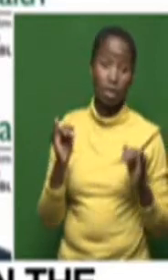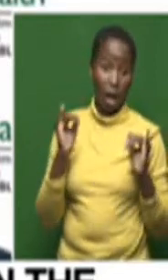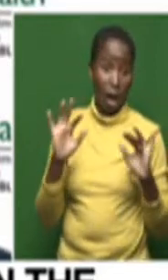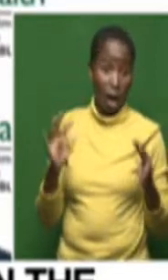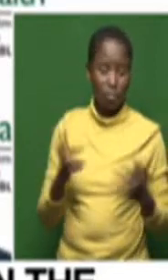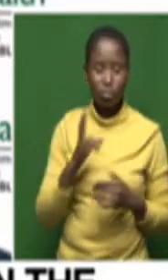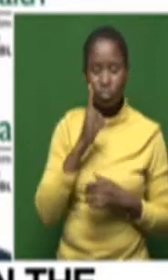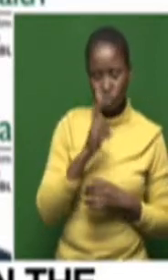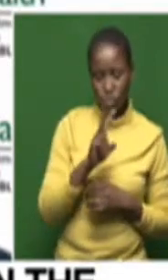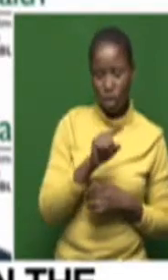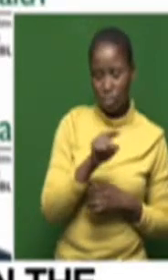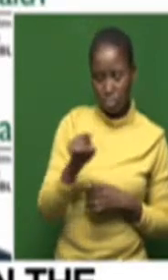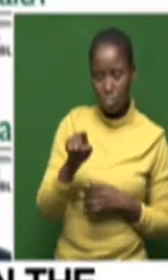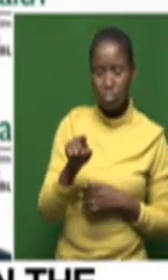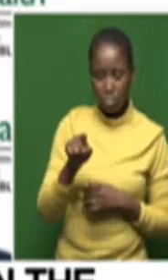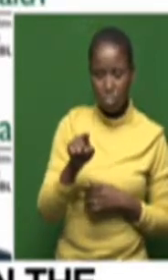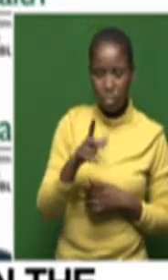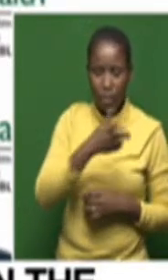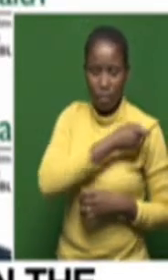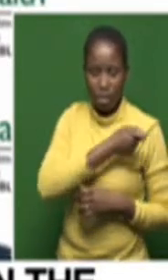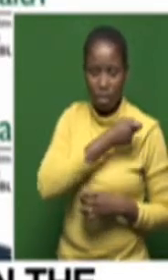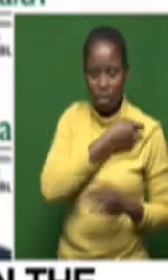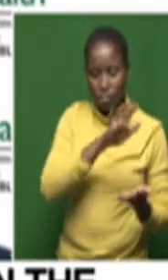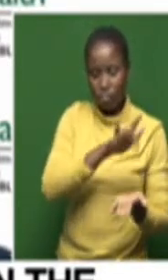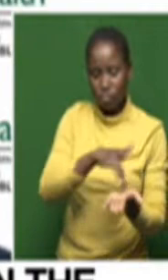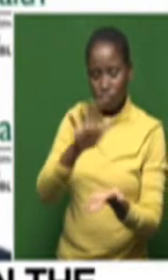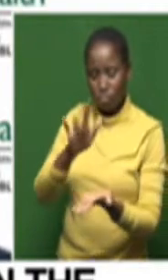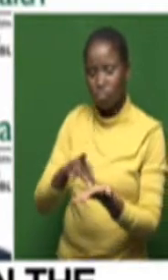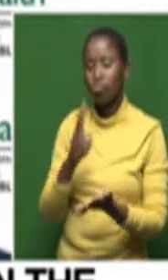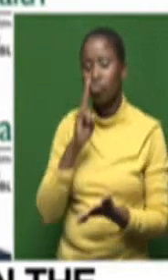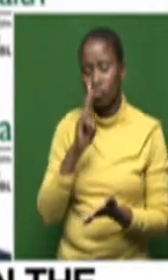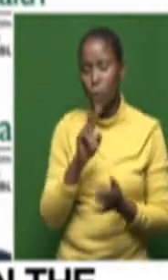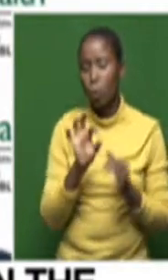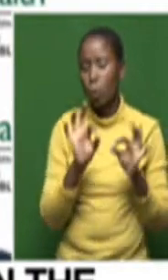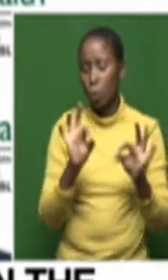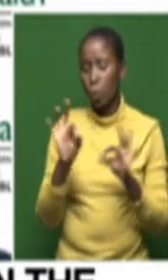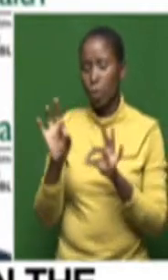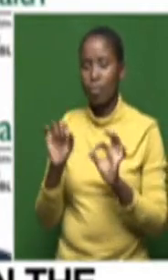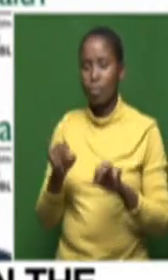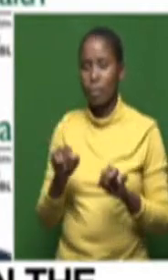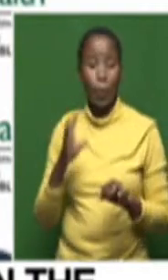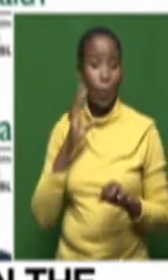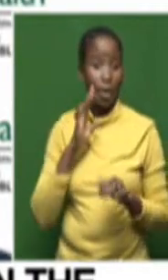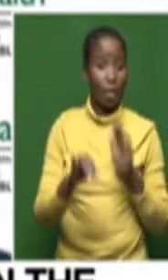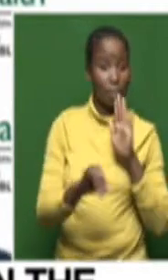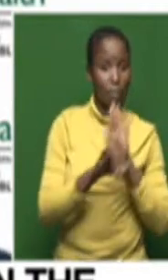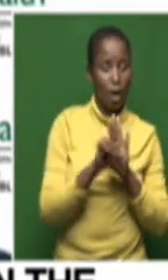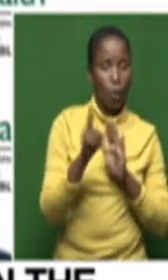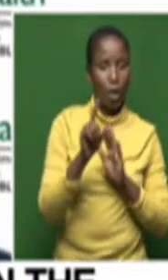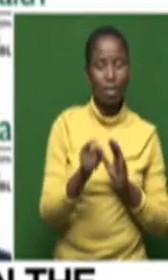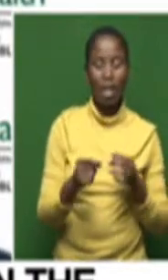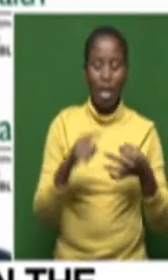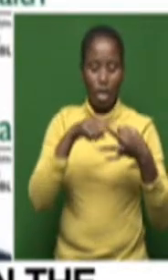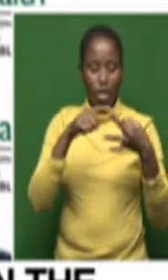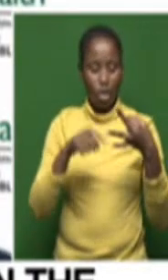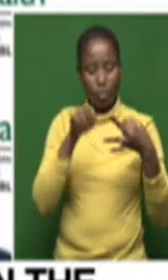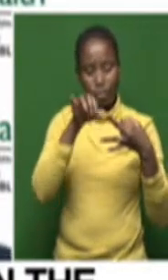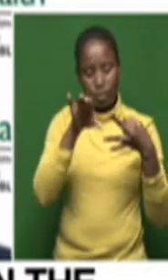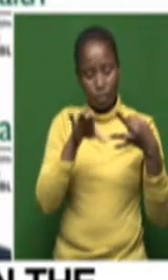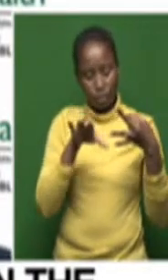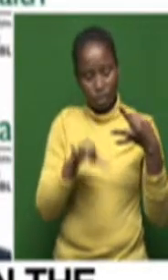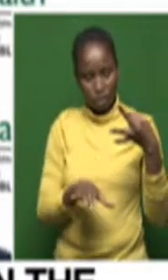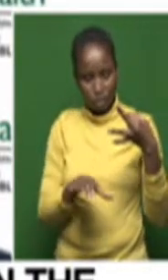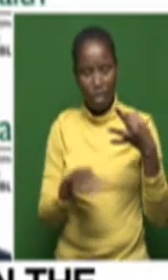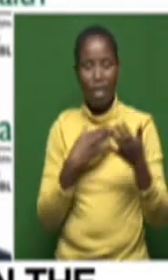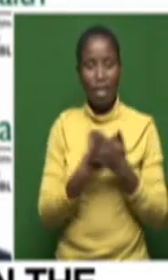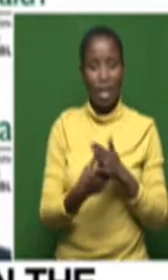development looks much more promising on that side, judging from 3 factors which are going to determine our success. And